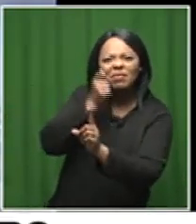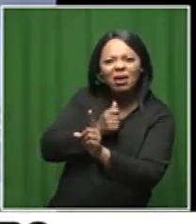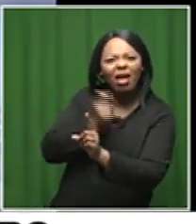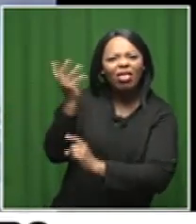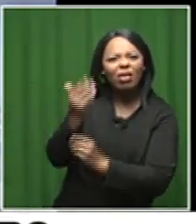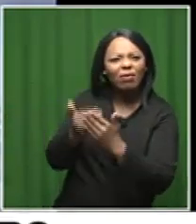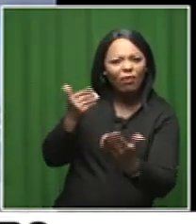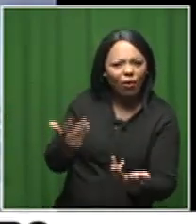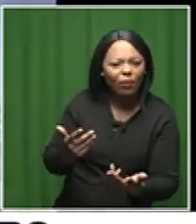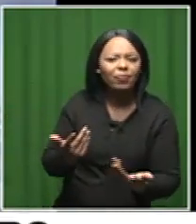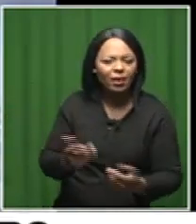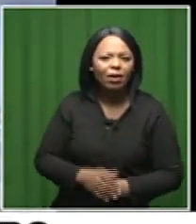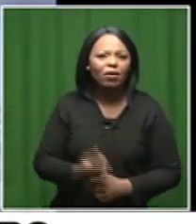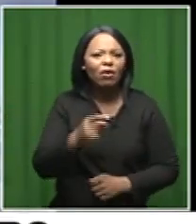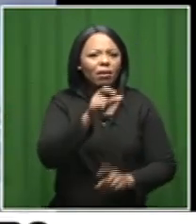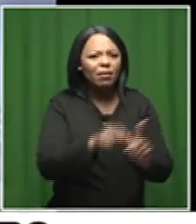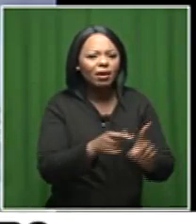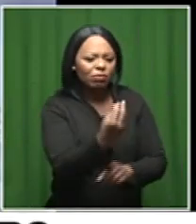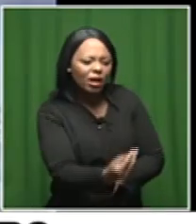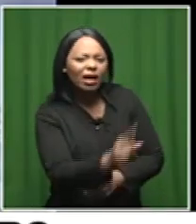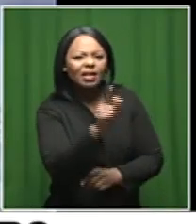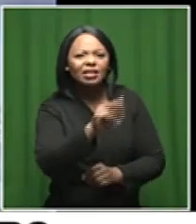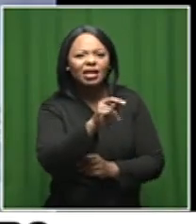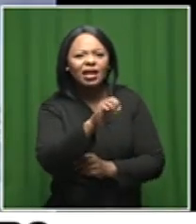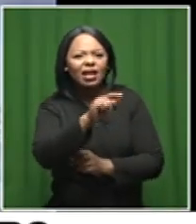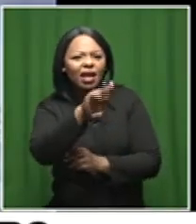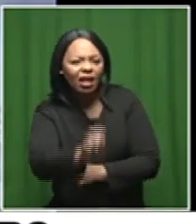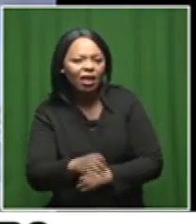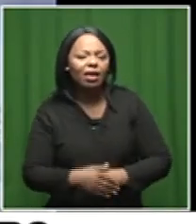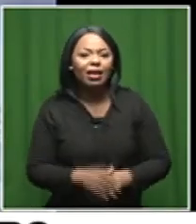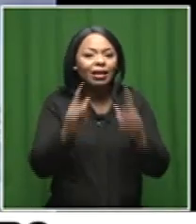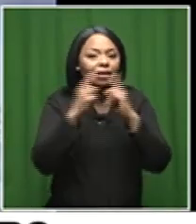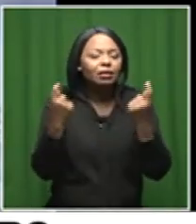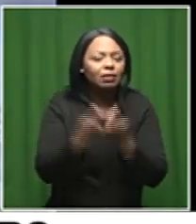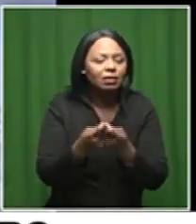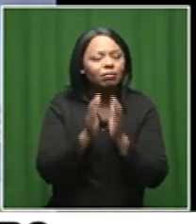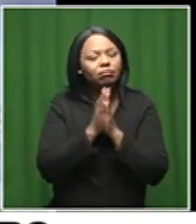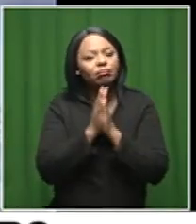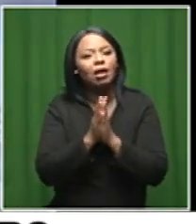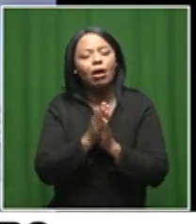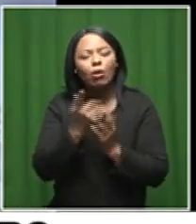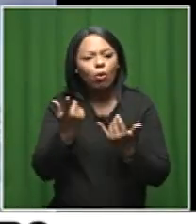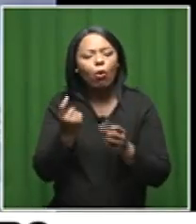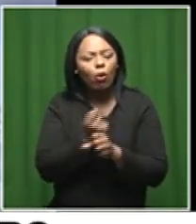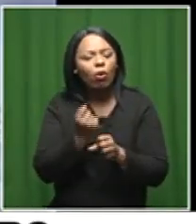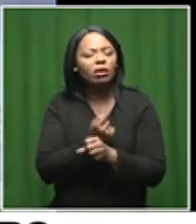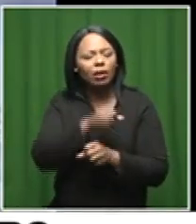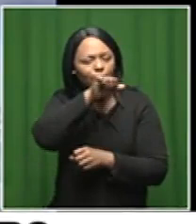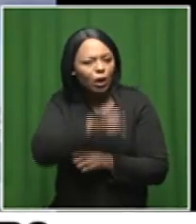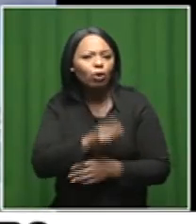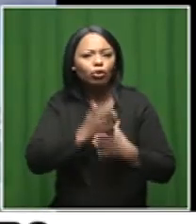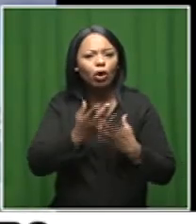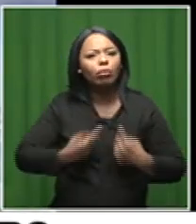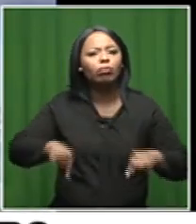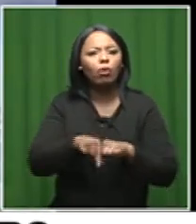Fanele. And it is just an absolute pleasure. Our entire team, we absolutely love doing what we do because we're